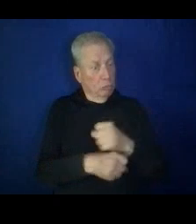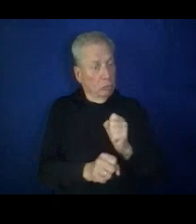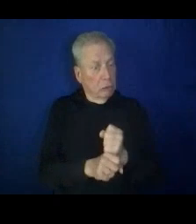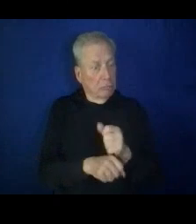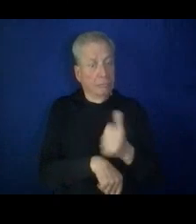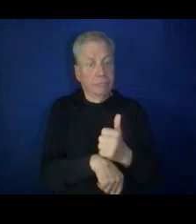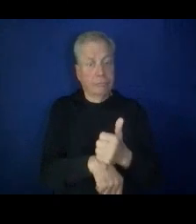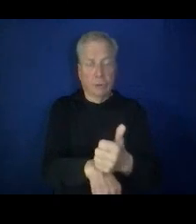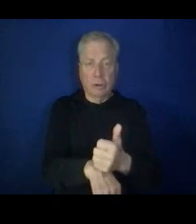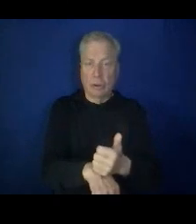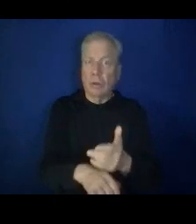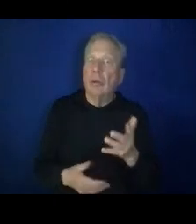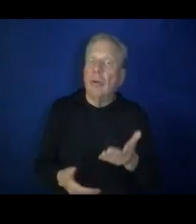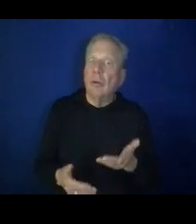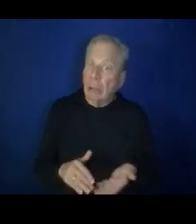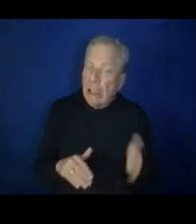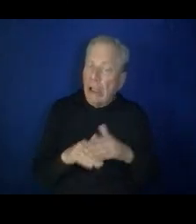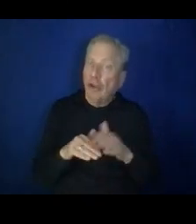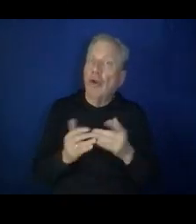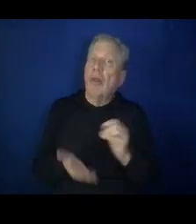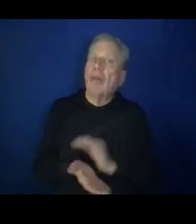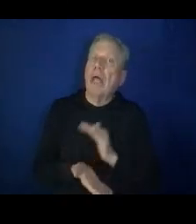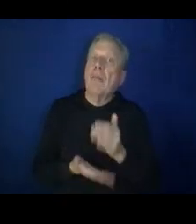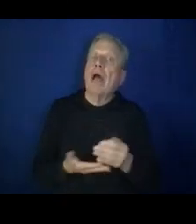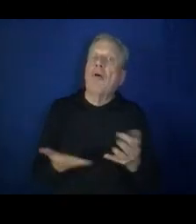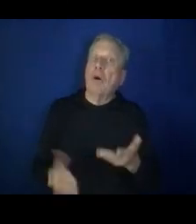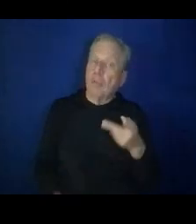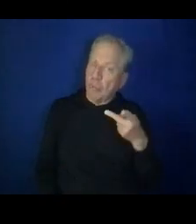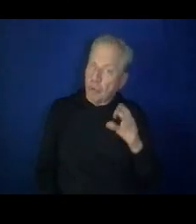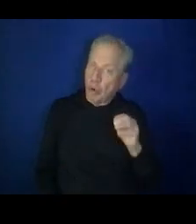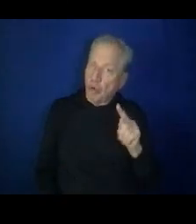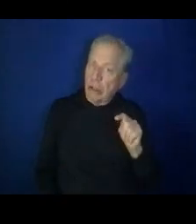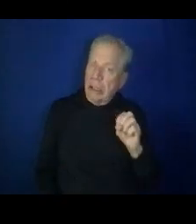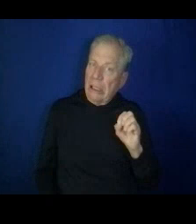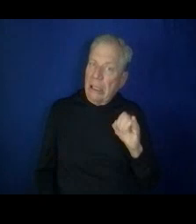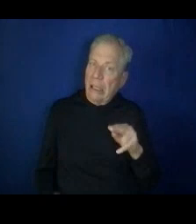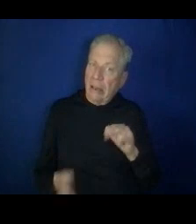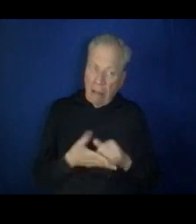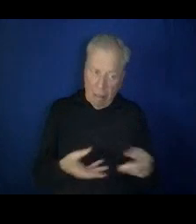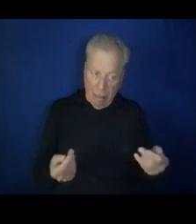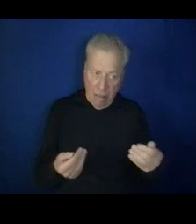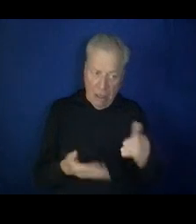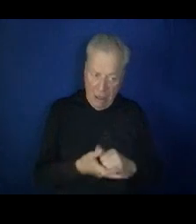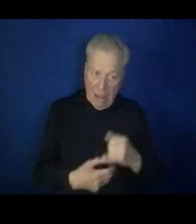or they increase the amount of protein that this land produces by